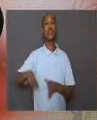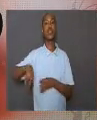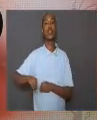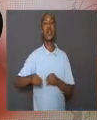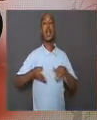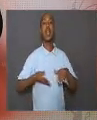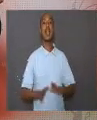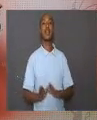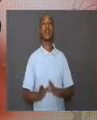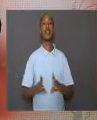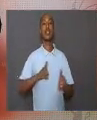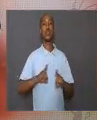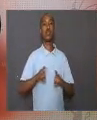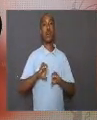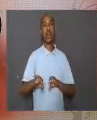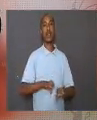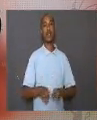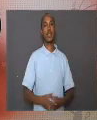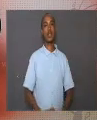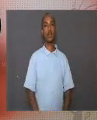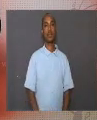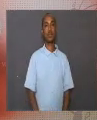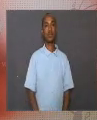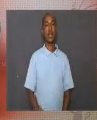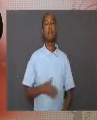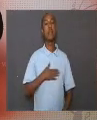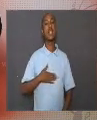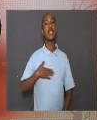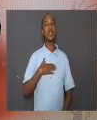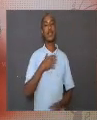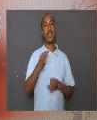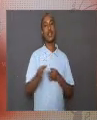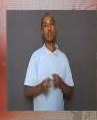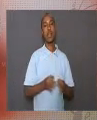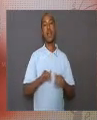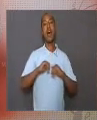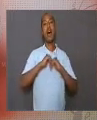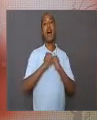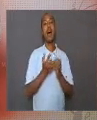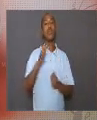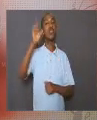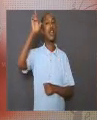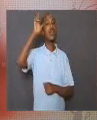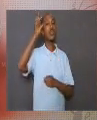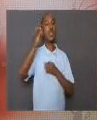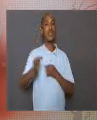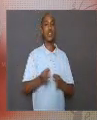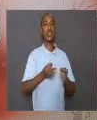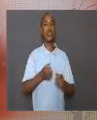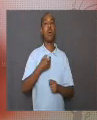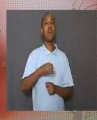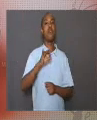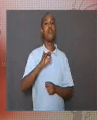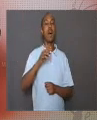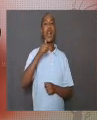Students, let us do an activity. Please explain how the Lewis definition